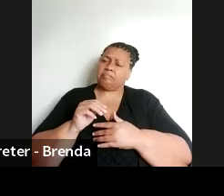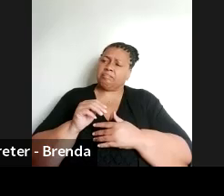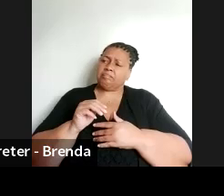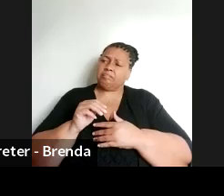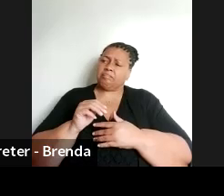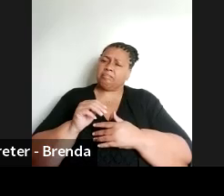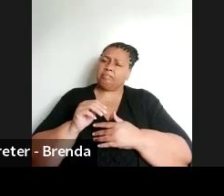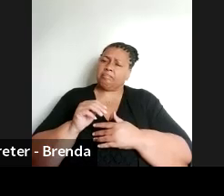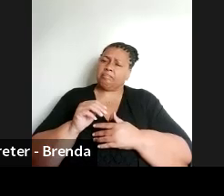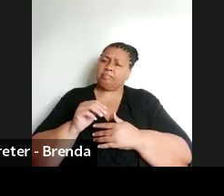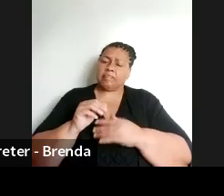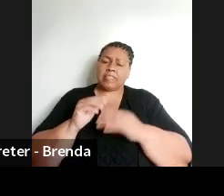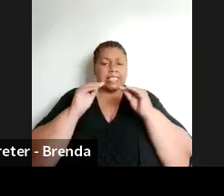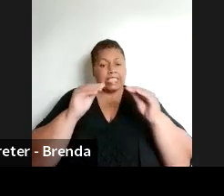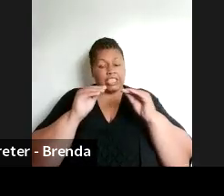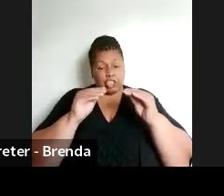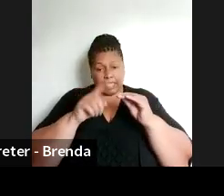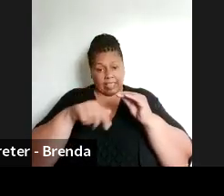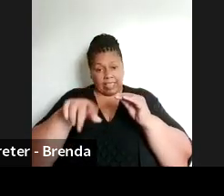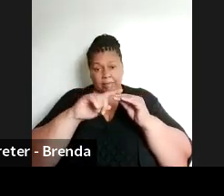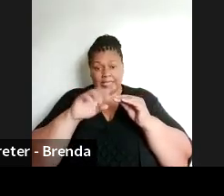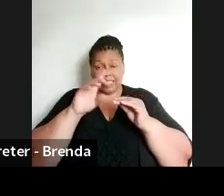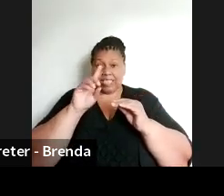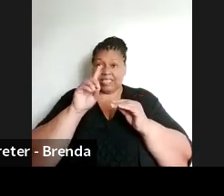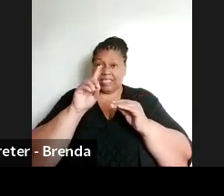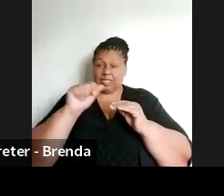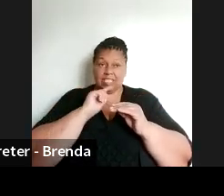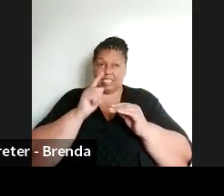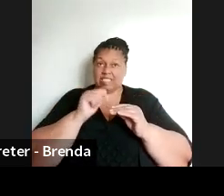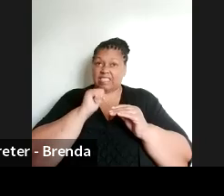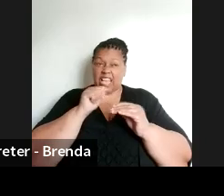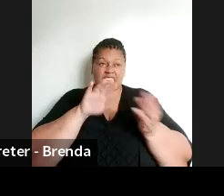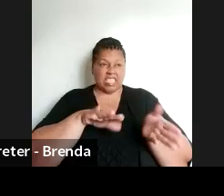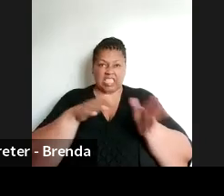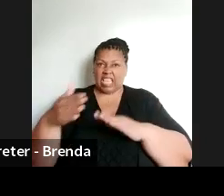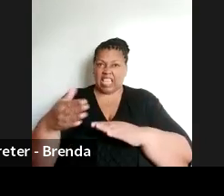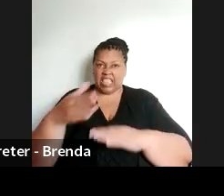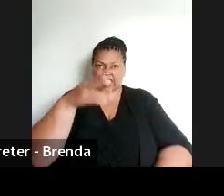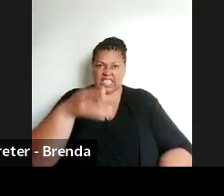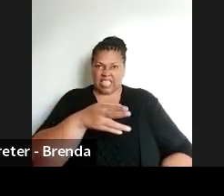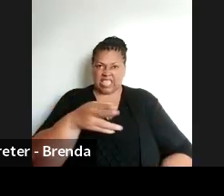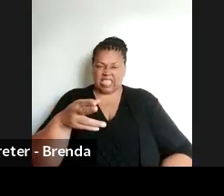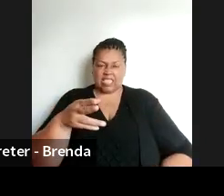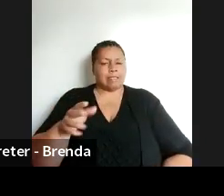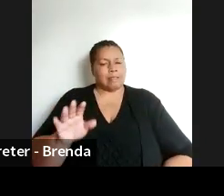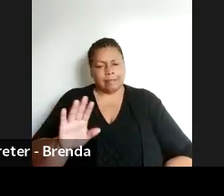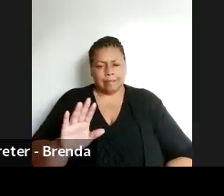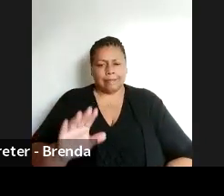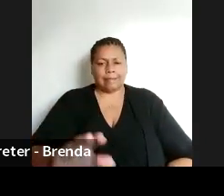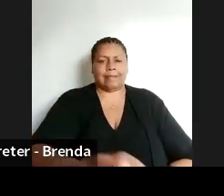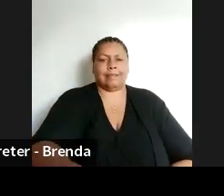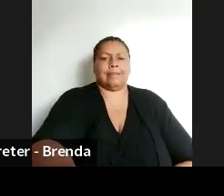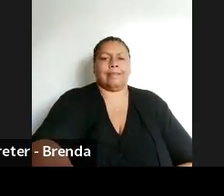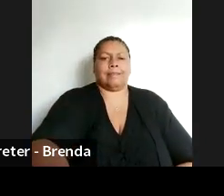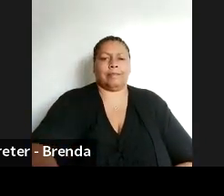teach them that disability is not a it's not a death sentence. It's something, it's not 100% who